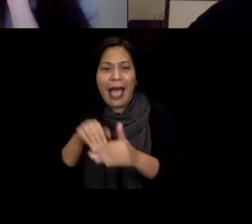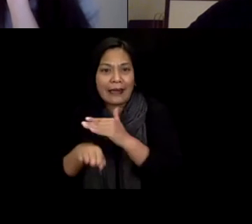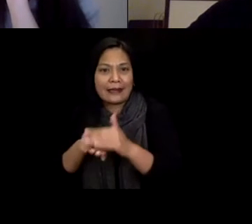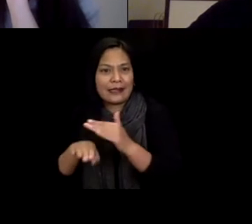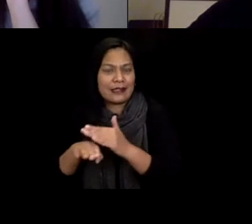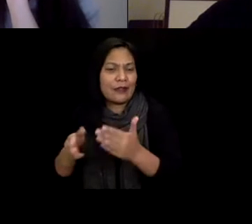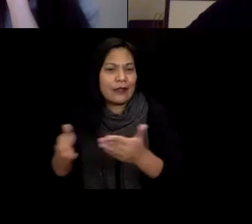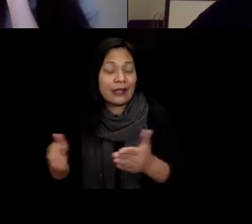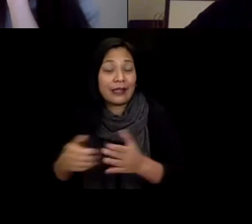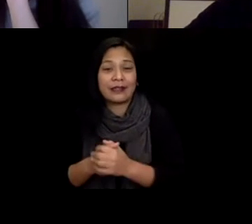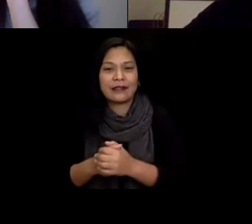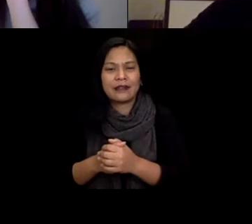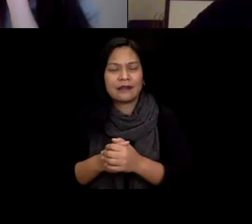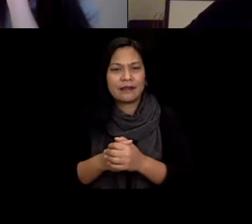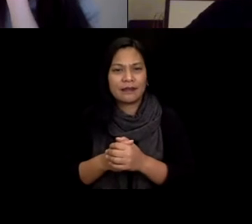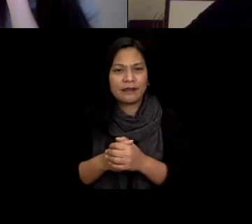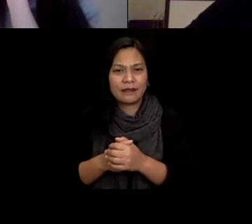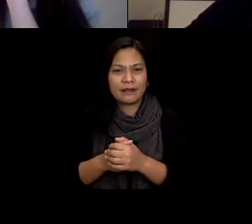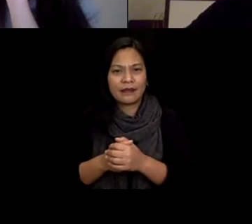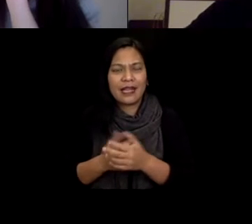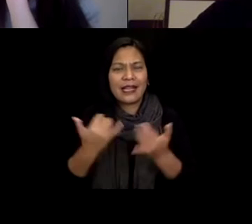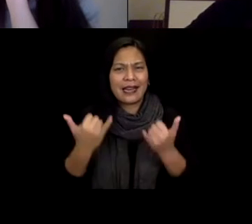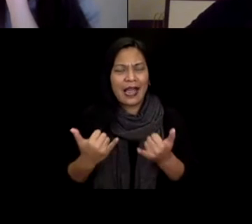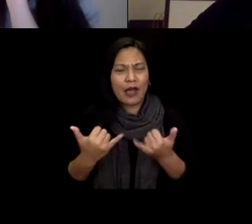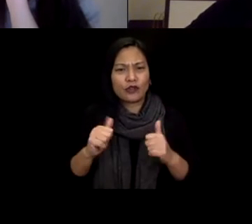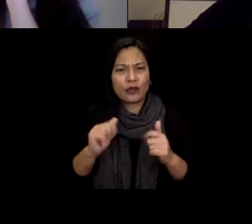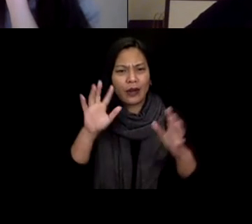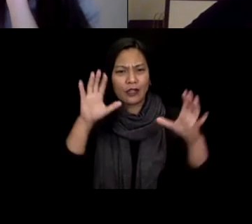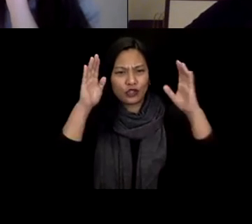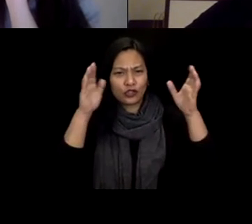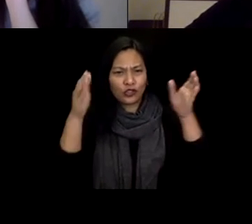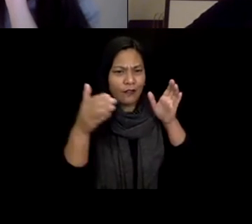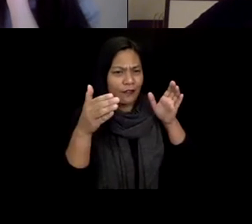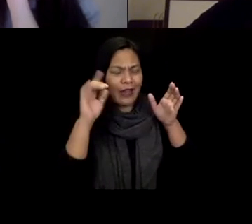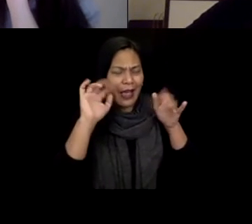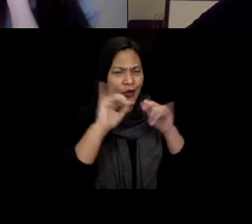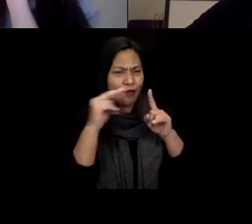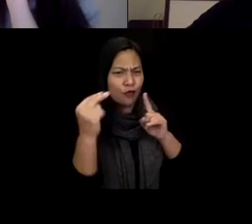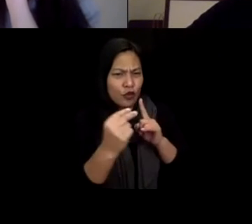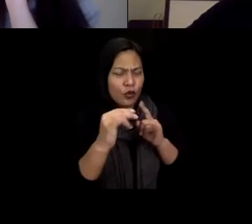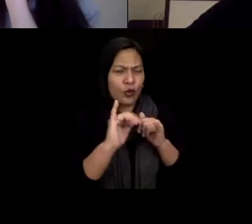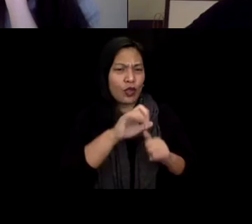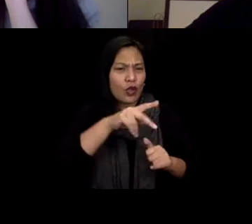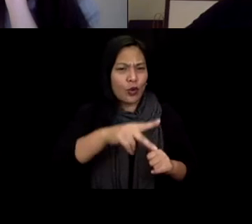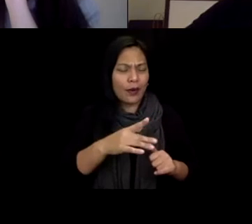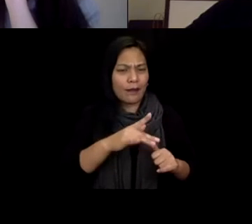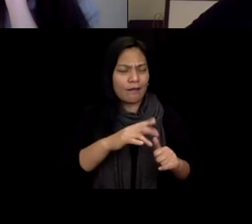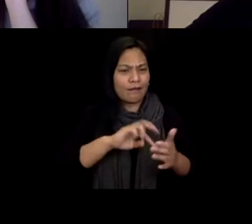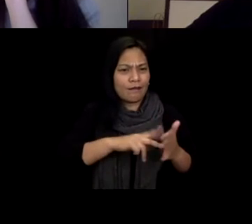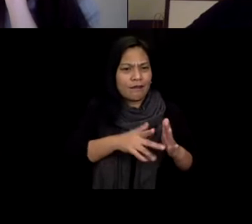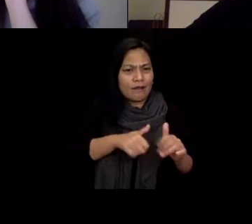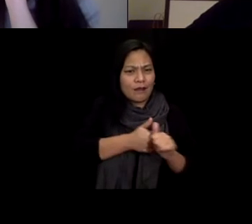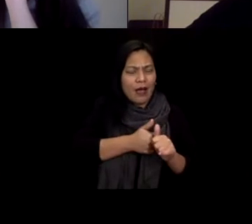is about that crypt sense of process over product, and really trying to model how